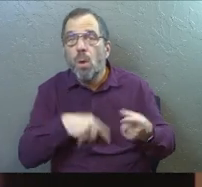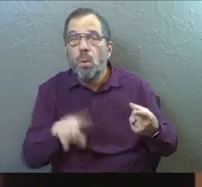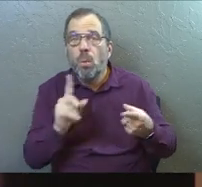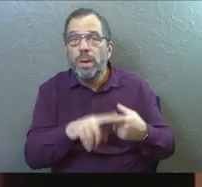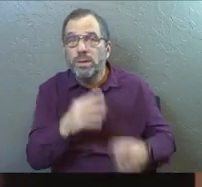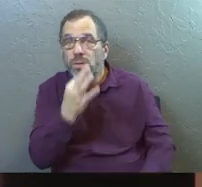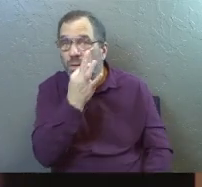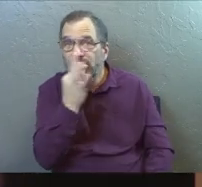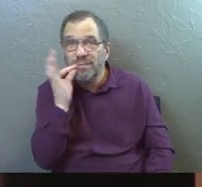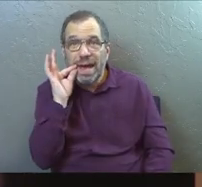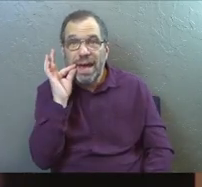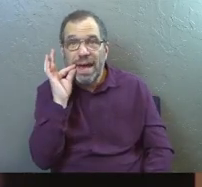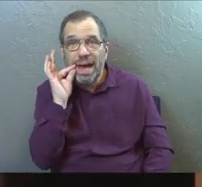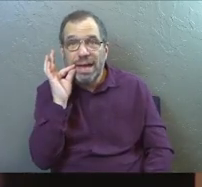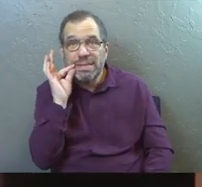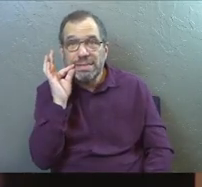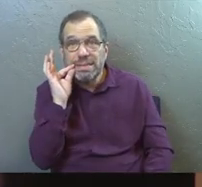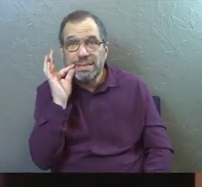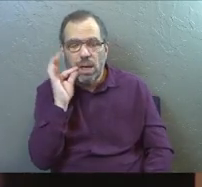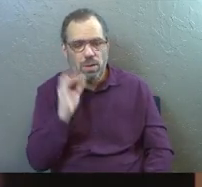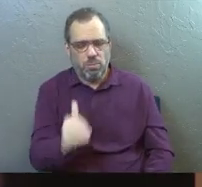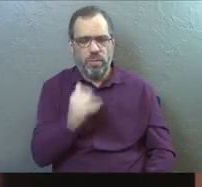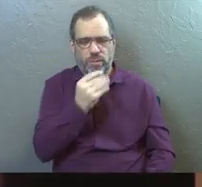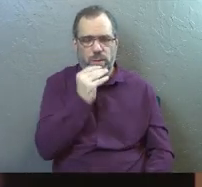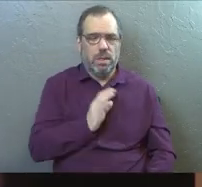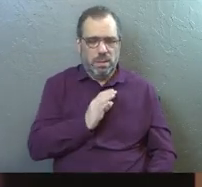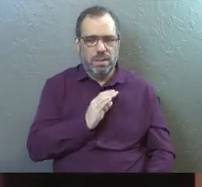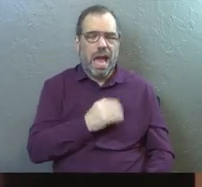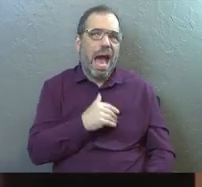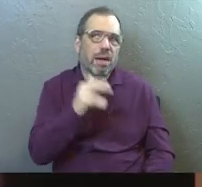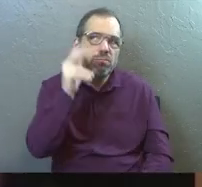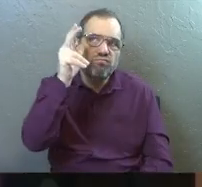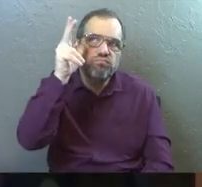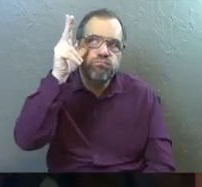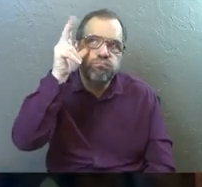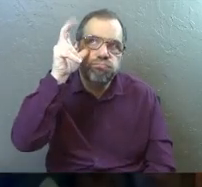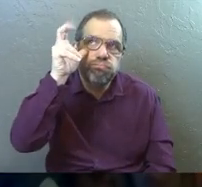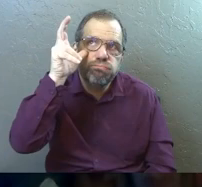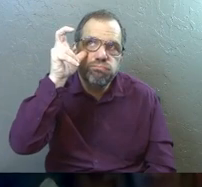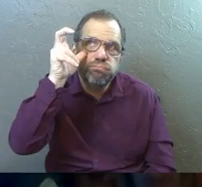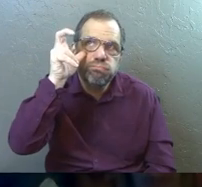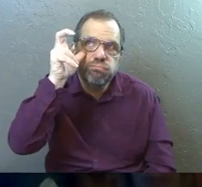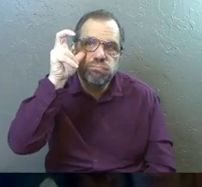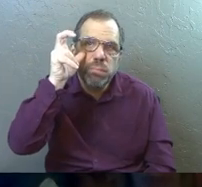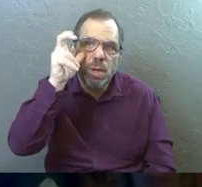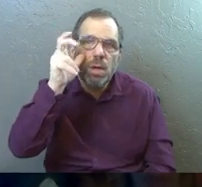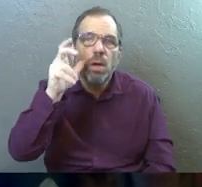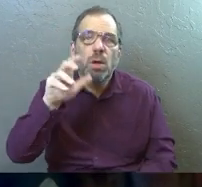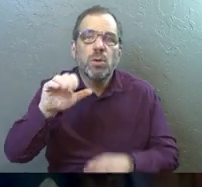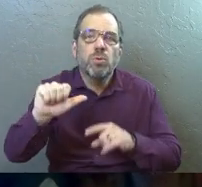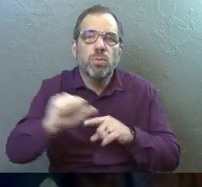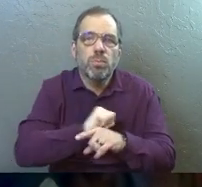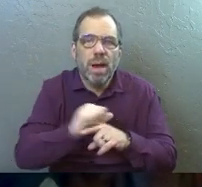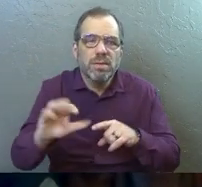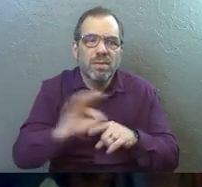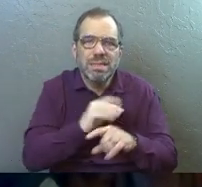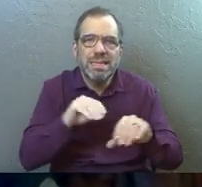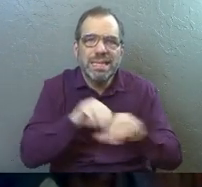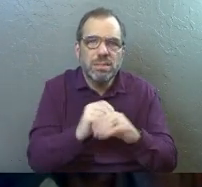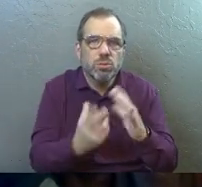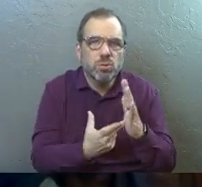fast and you say, I'm not going to eat, I only want to hear from God, you walk functionally in the